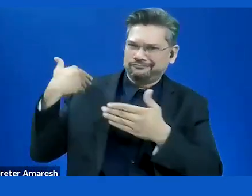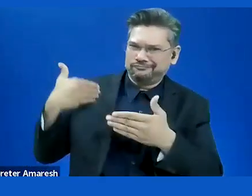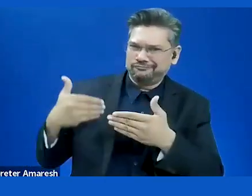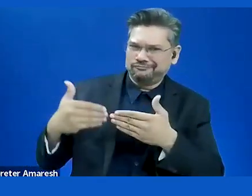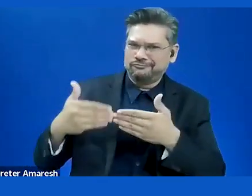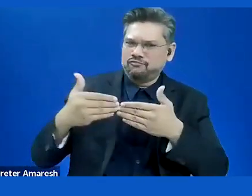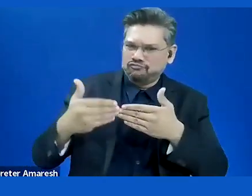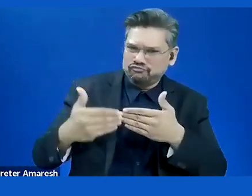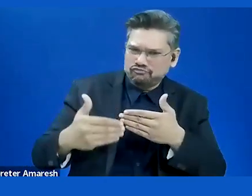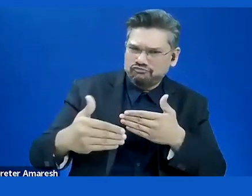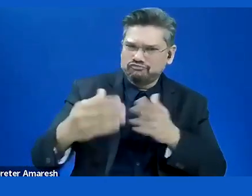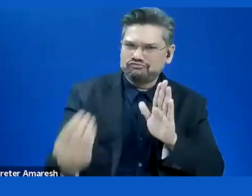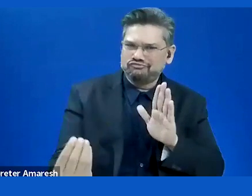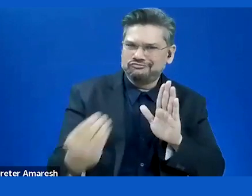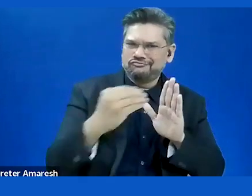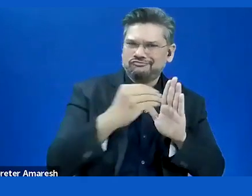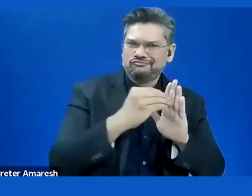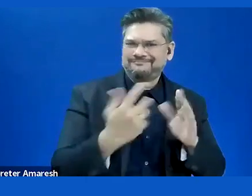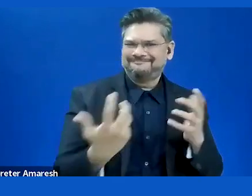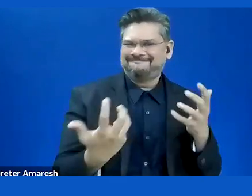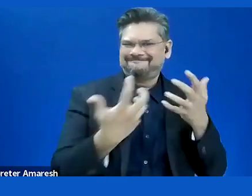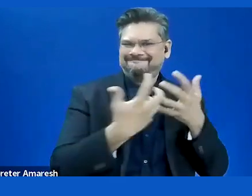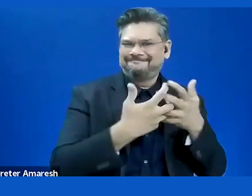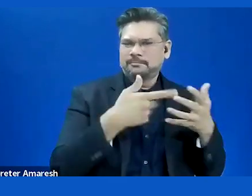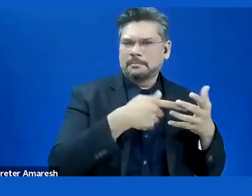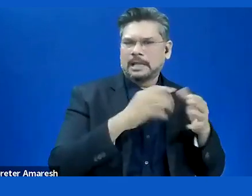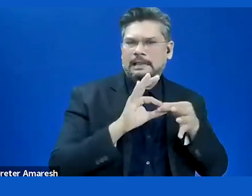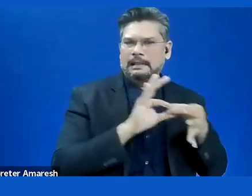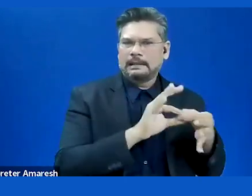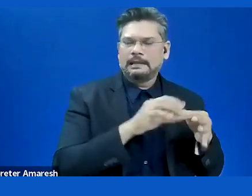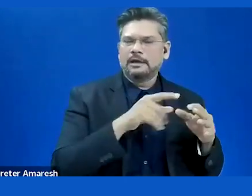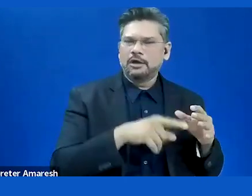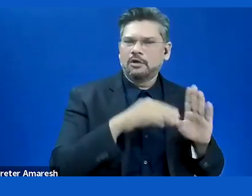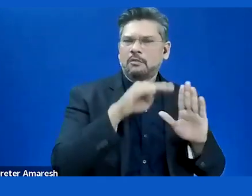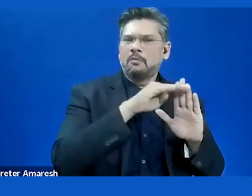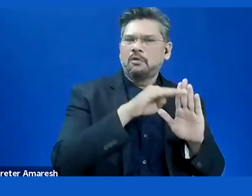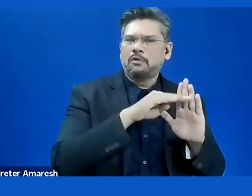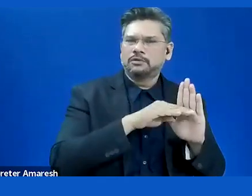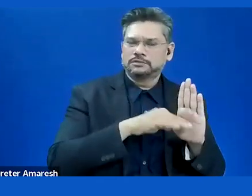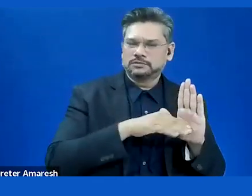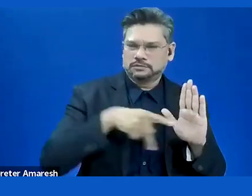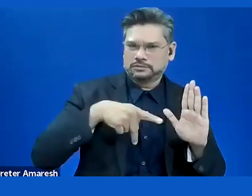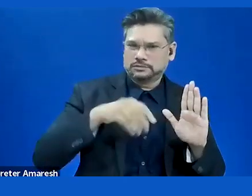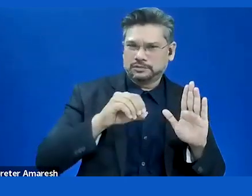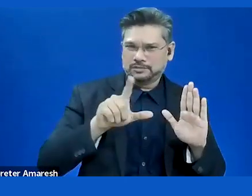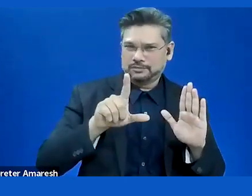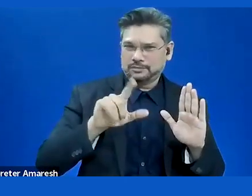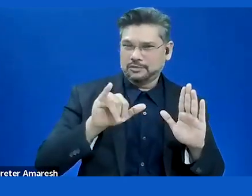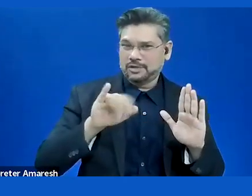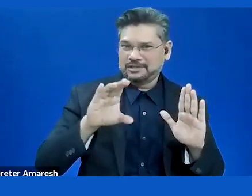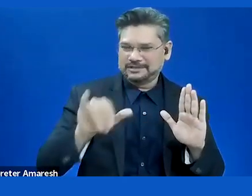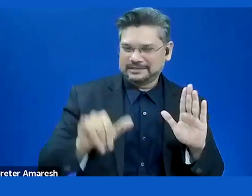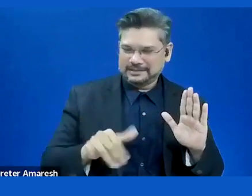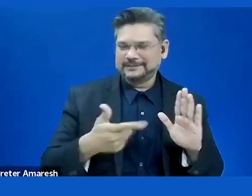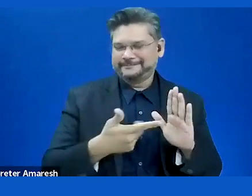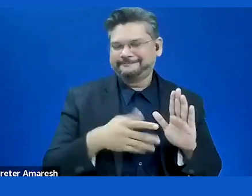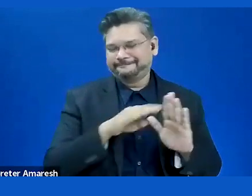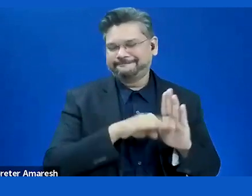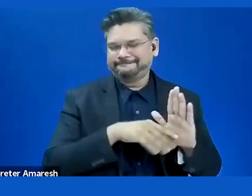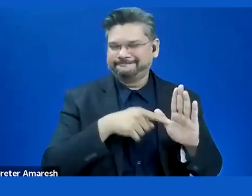policy and so on. But now we're going to do something that is maybe cooler. We were asked to do cool things, so now let's be